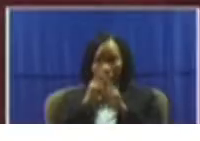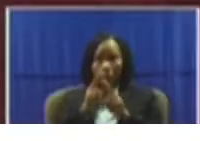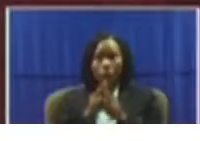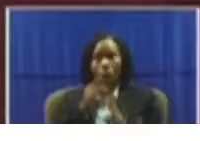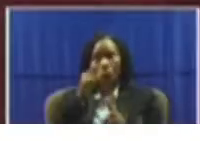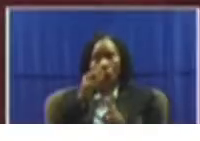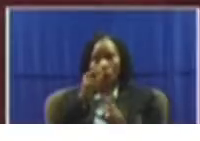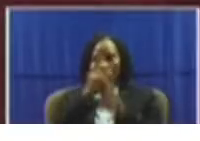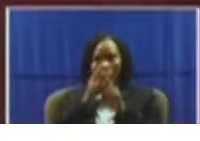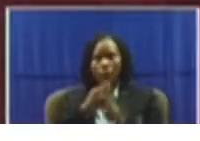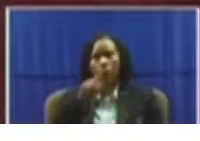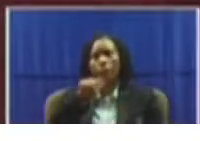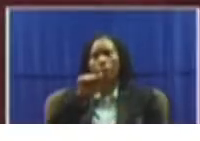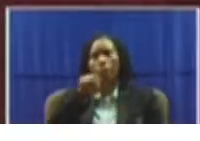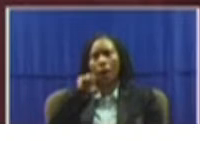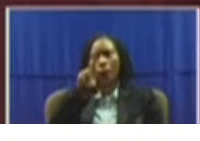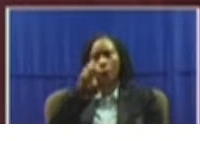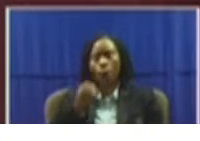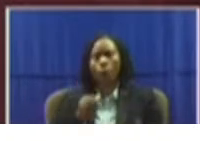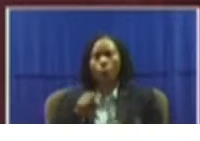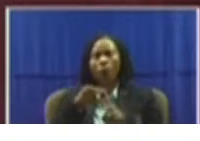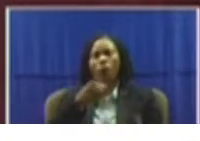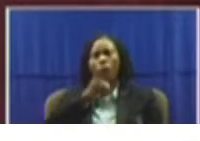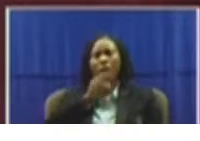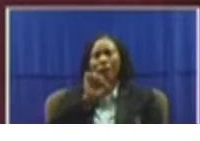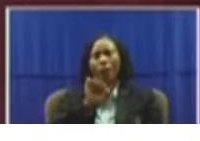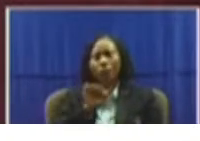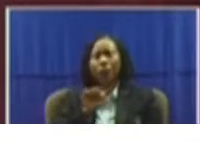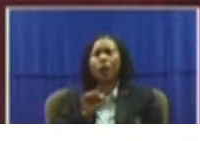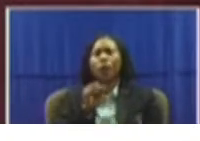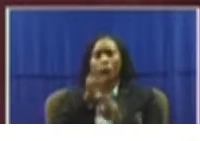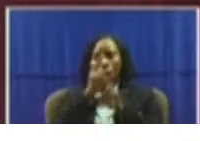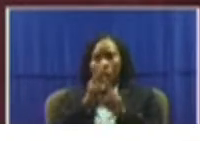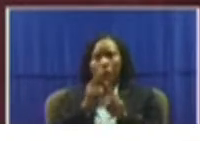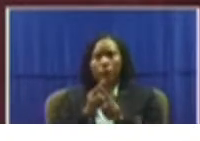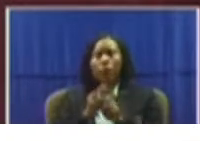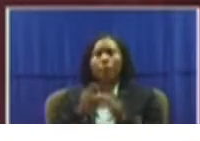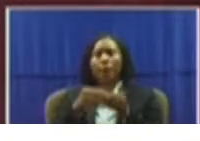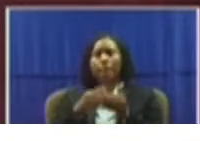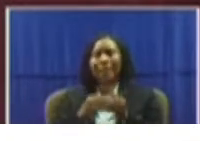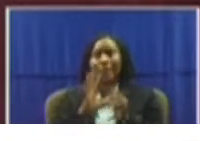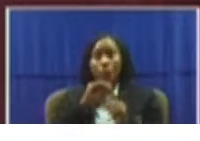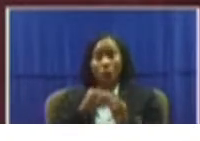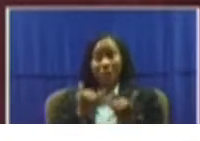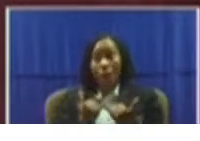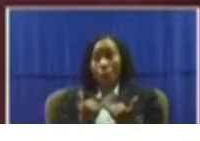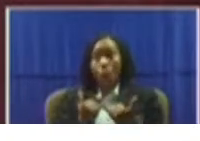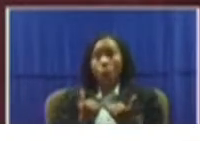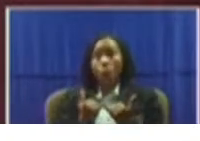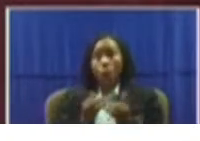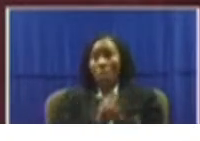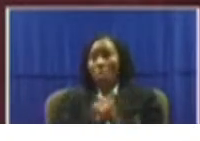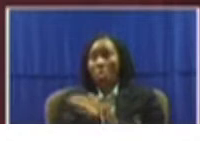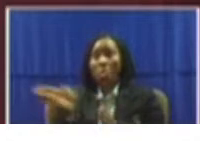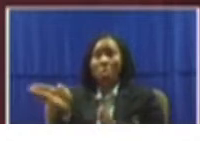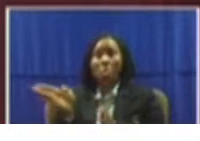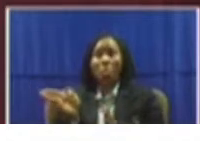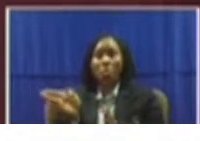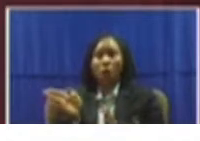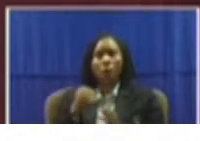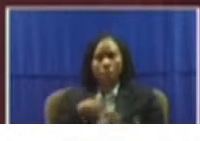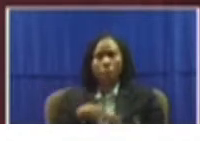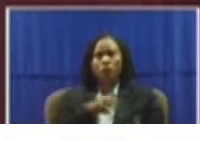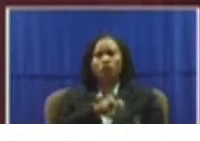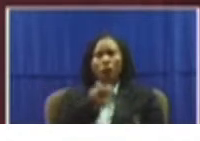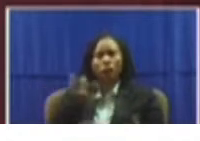order. Speaker, the honourable member who has just spoken is misleading the House. I have travelled with the Honourable Ramaphosa.